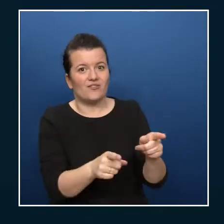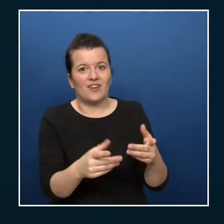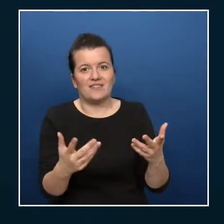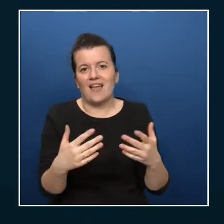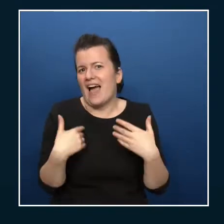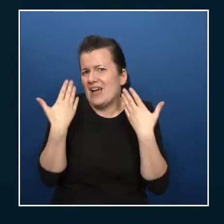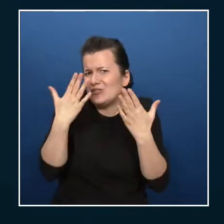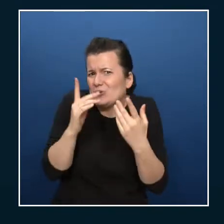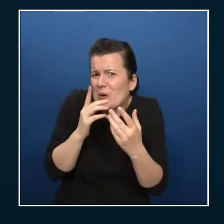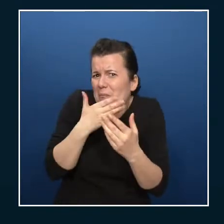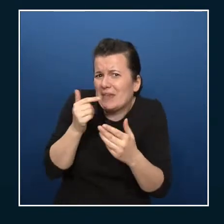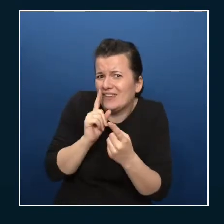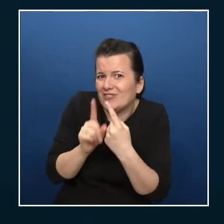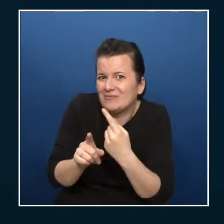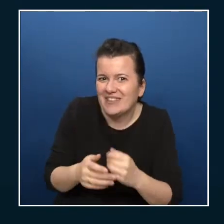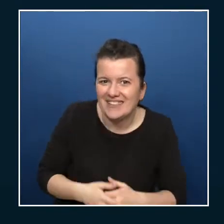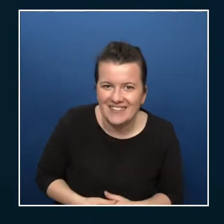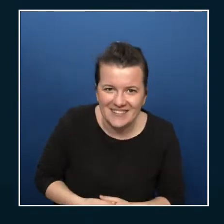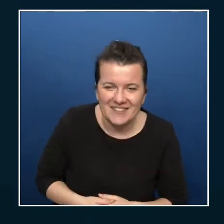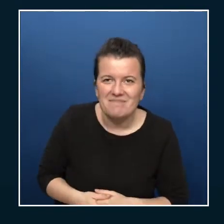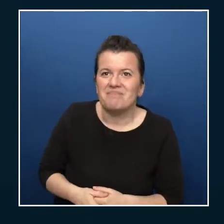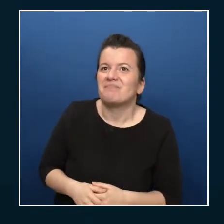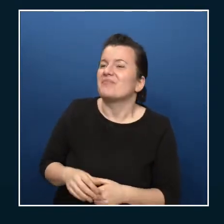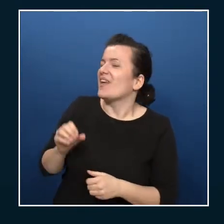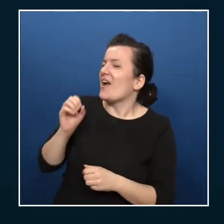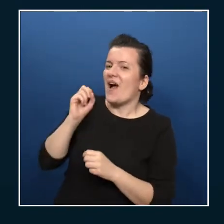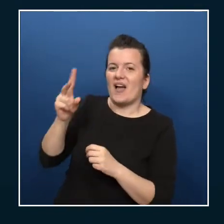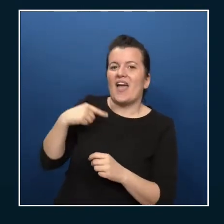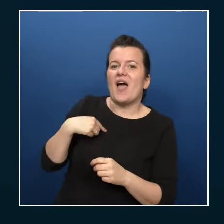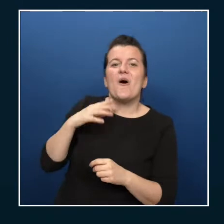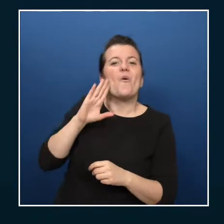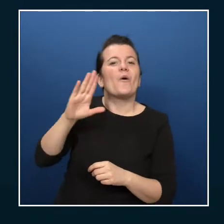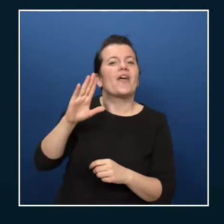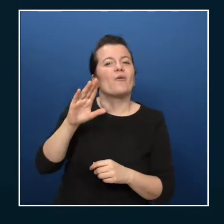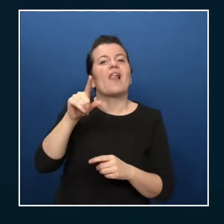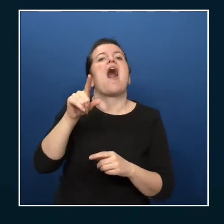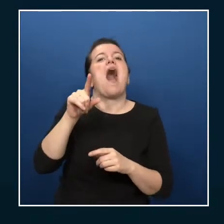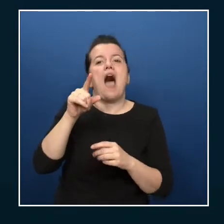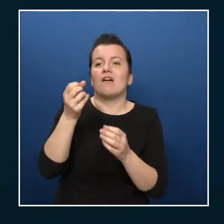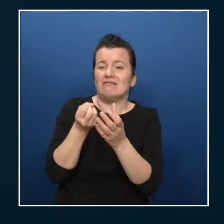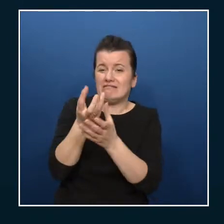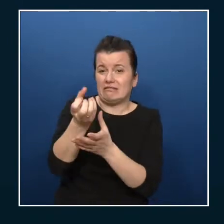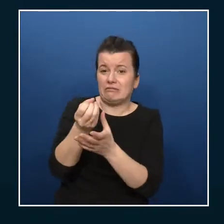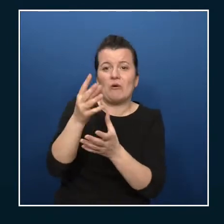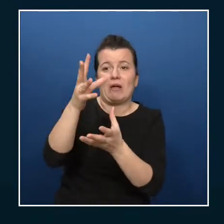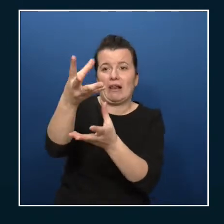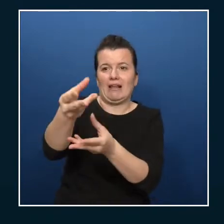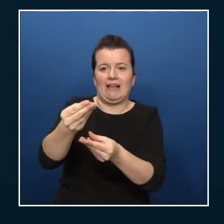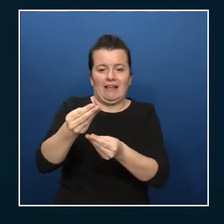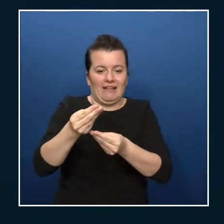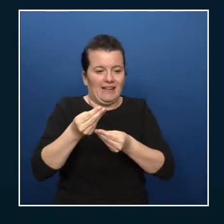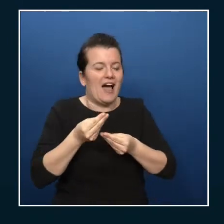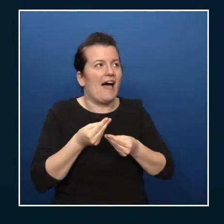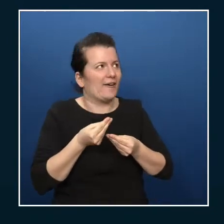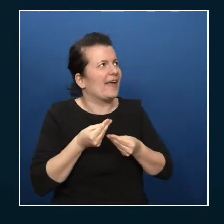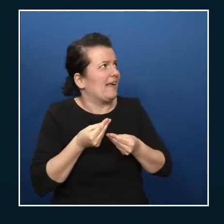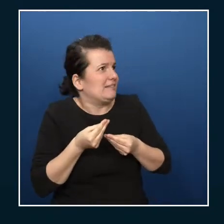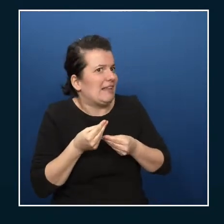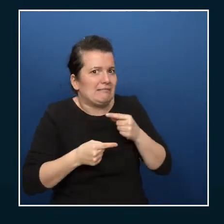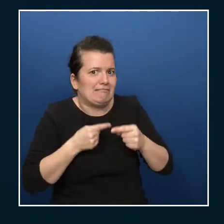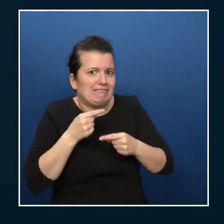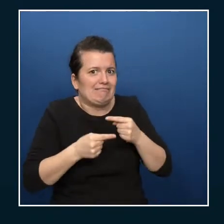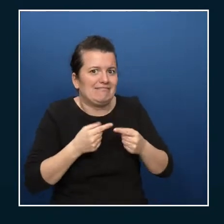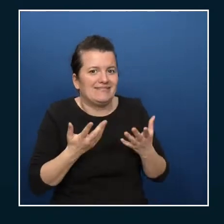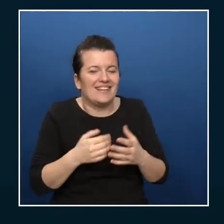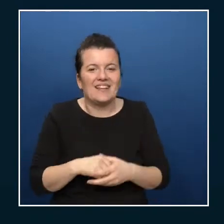So we'll just reference your articles then and start from there. Yeah, and the documentation from Microsoft is really, really good, right? They